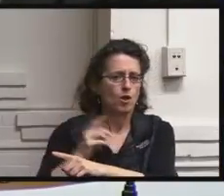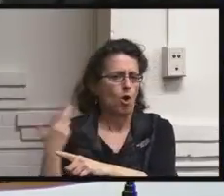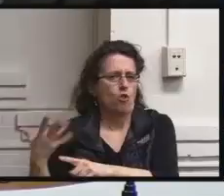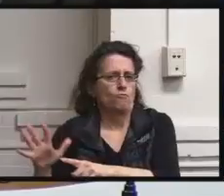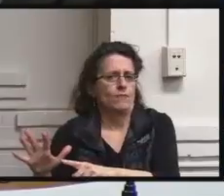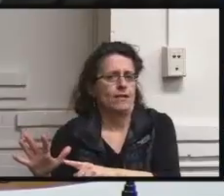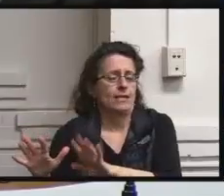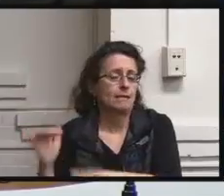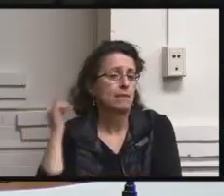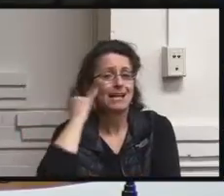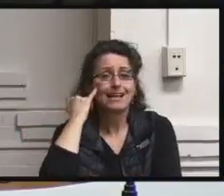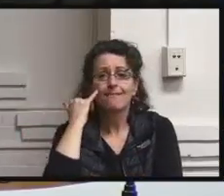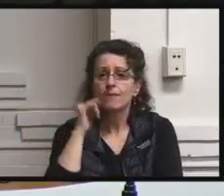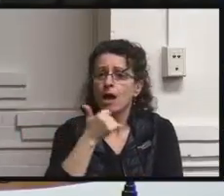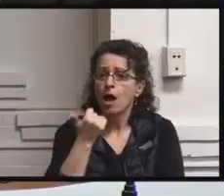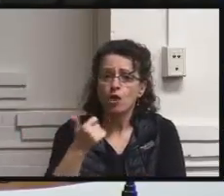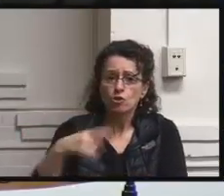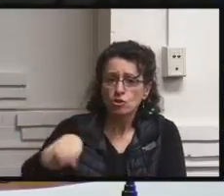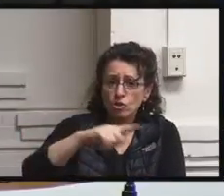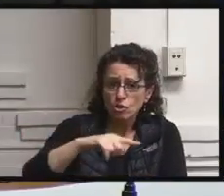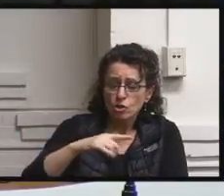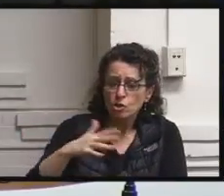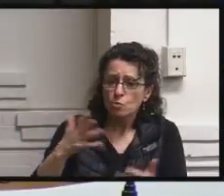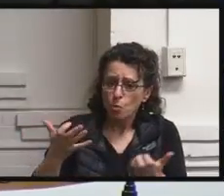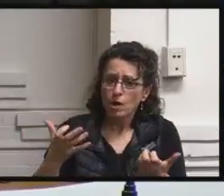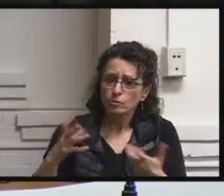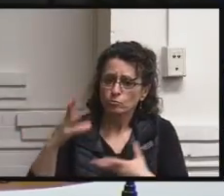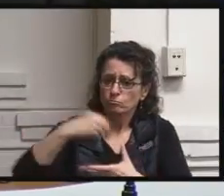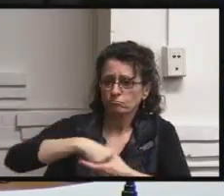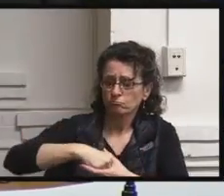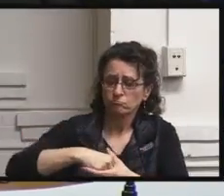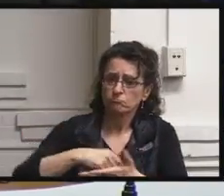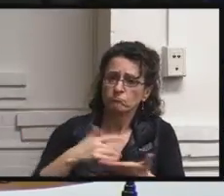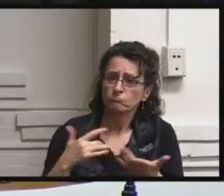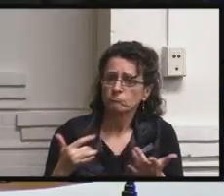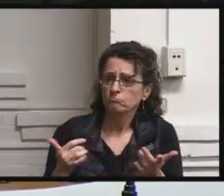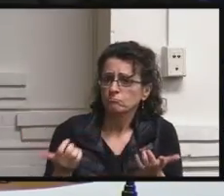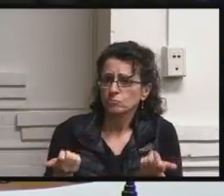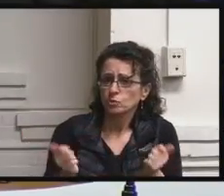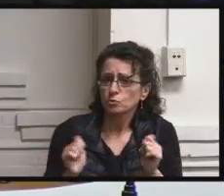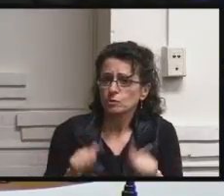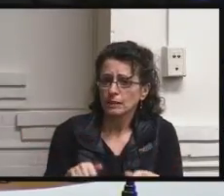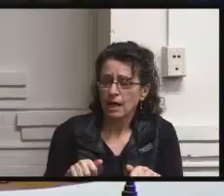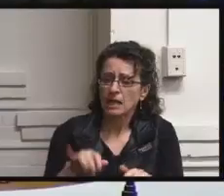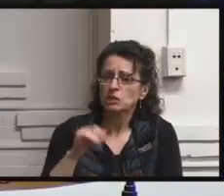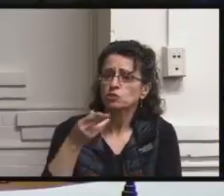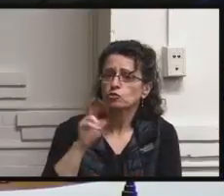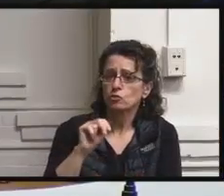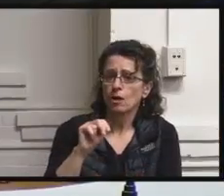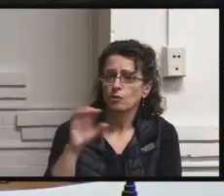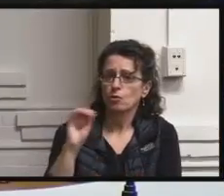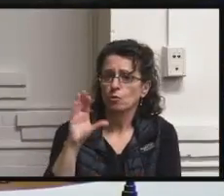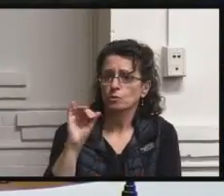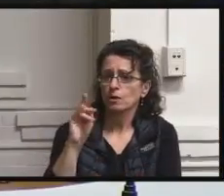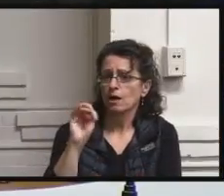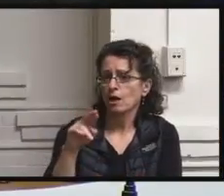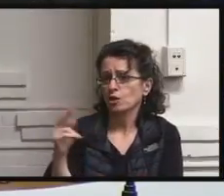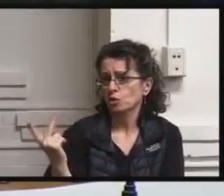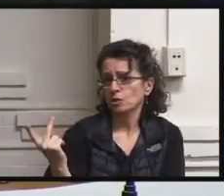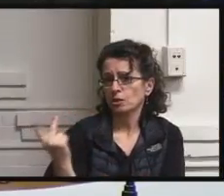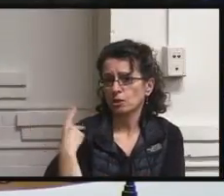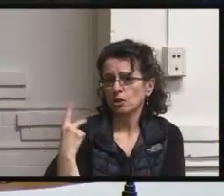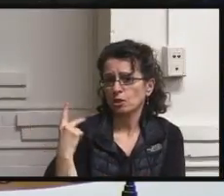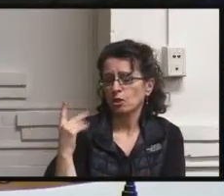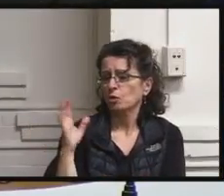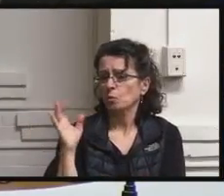to stay more directly involved, that John O'Connor and I also will be